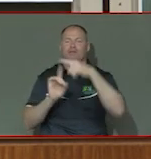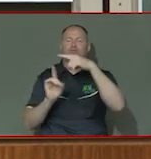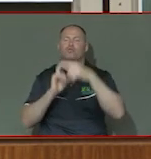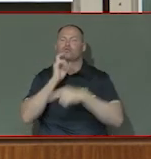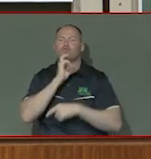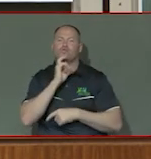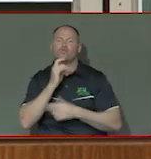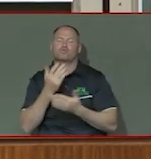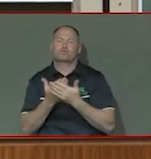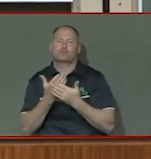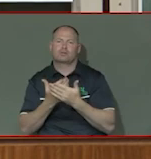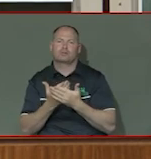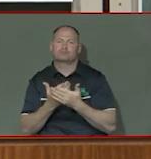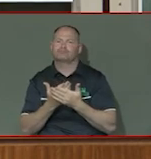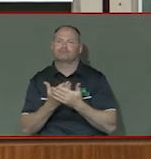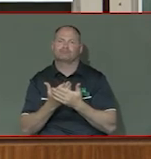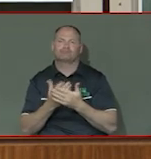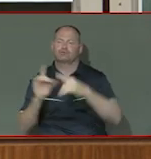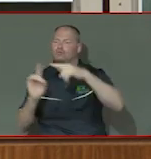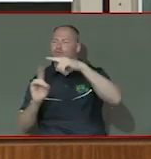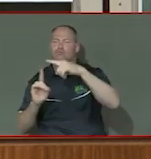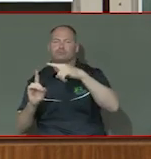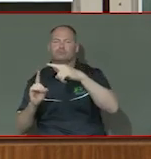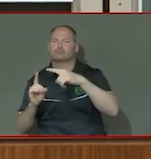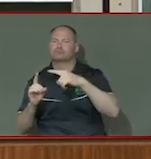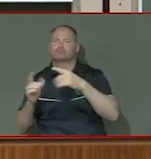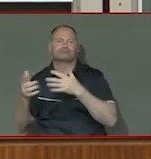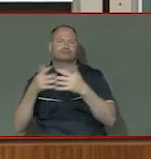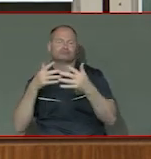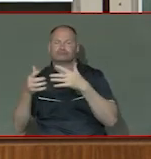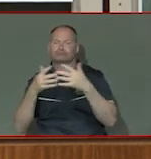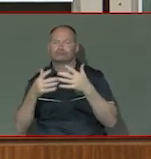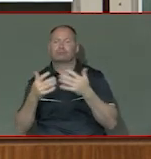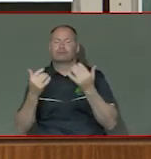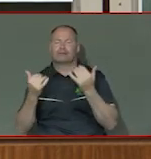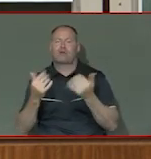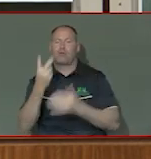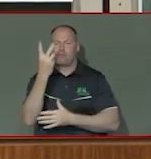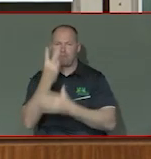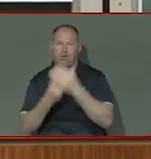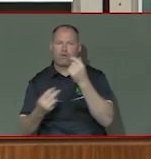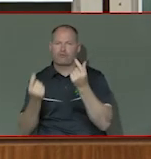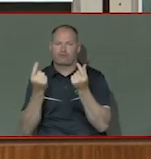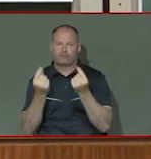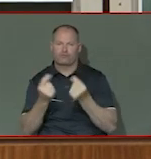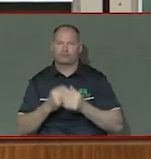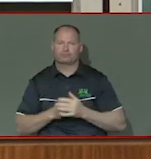to work it out. It doesn't matter. I'm going to do both. Let's look.